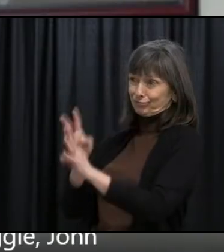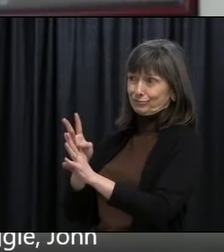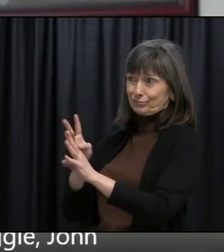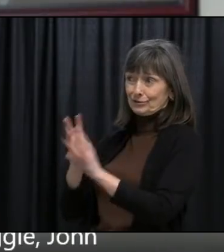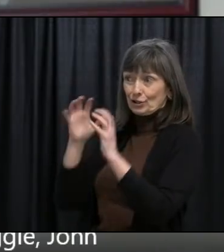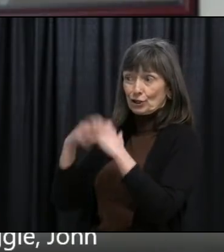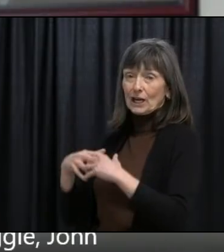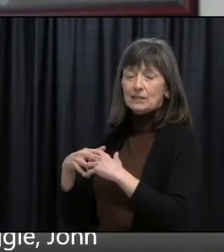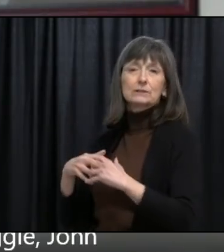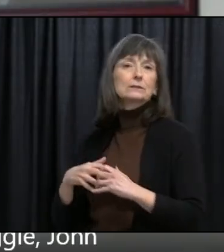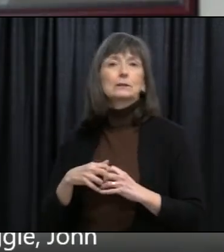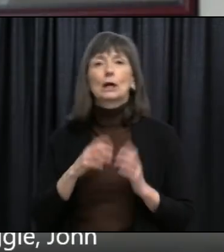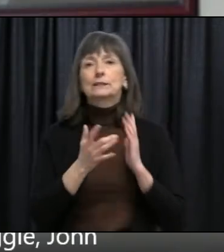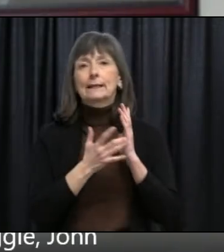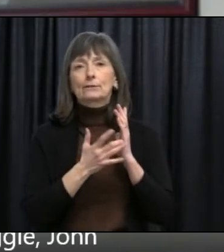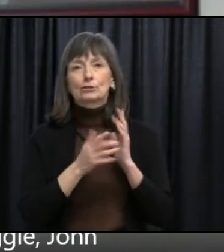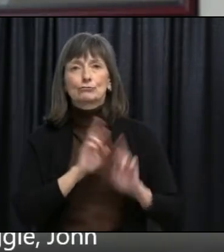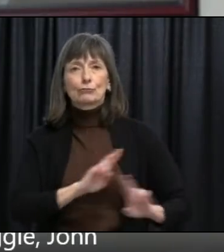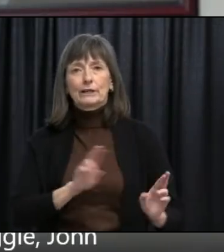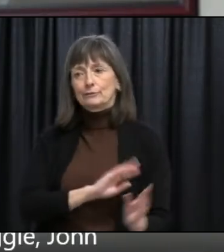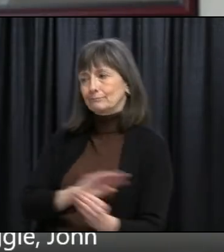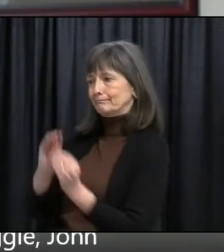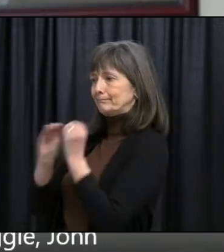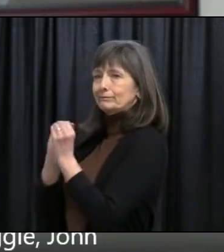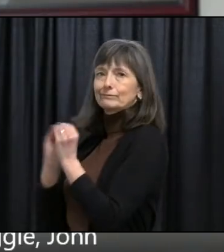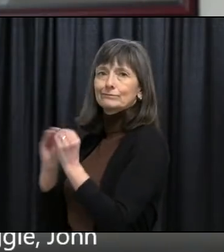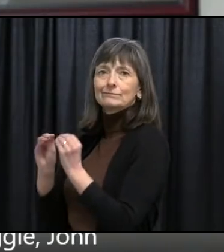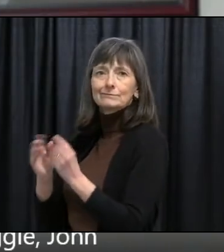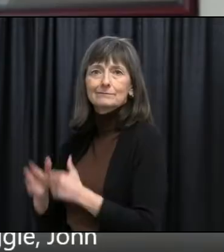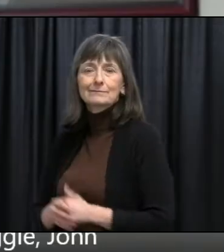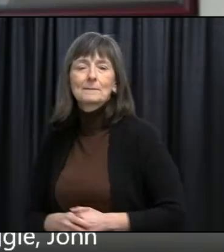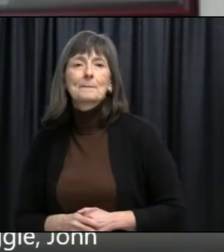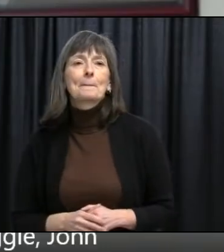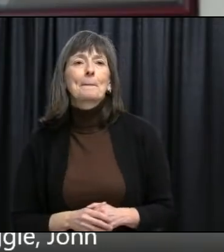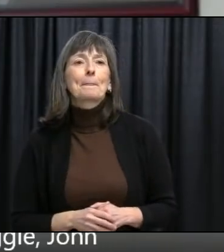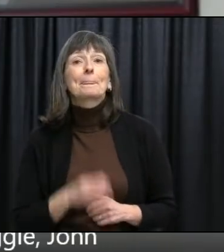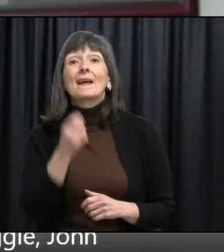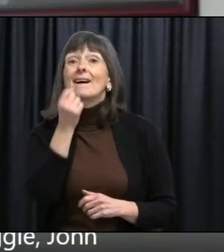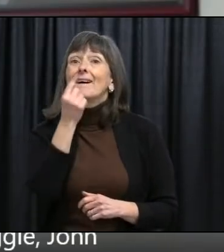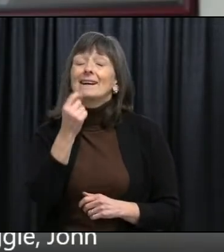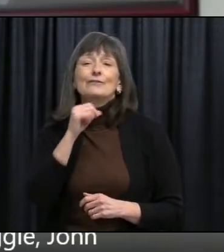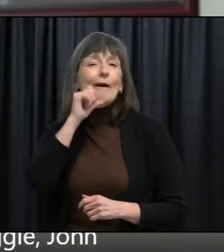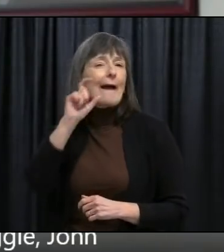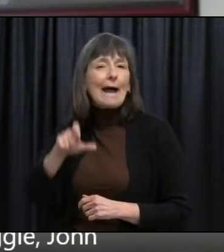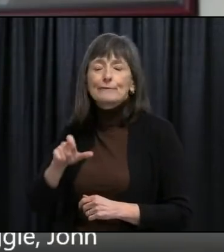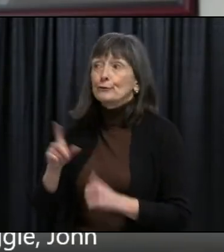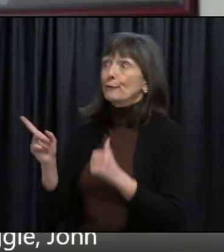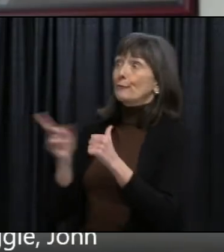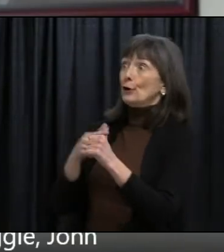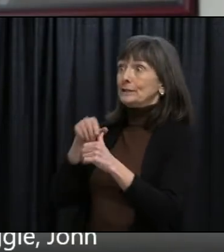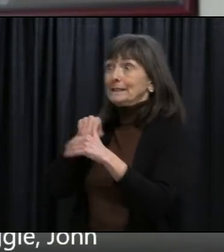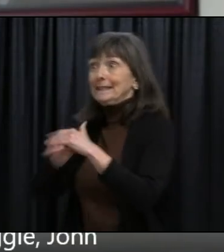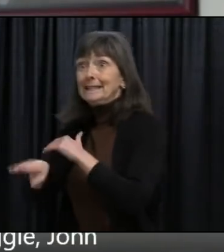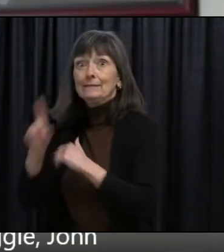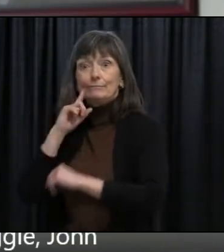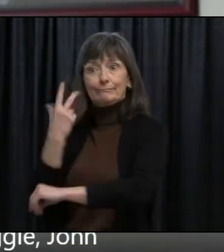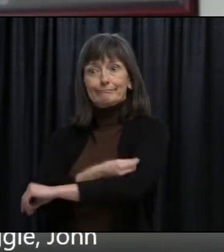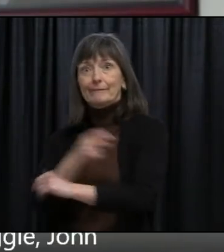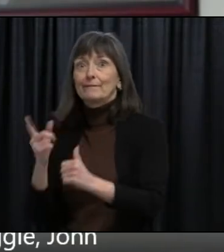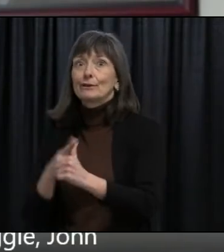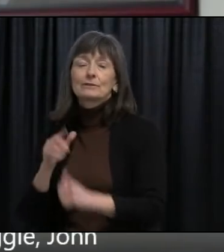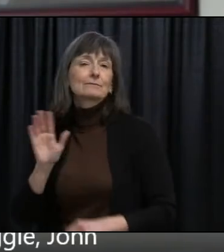need to remember here is patience. You don't have to be first on the site to get the vaccine before everybody